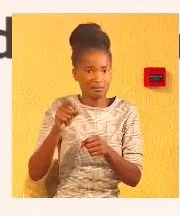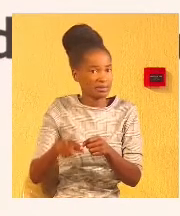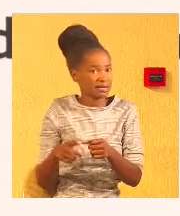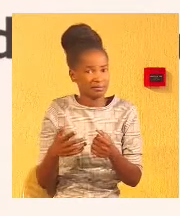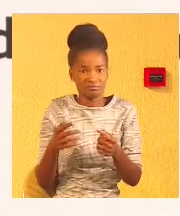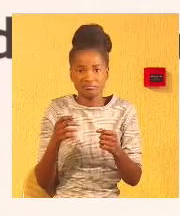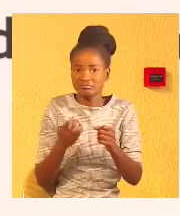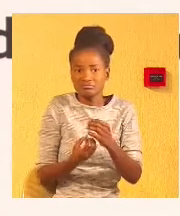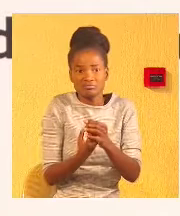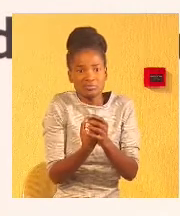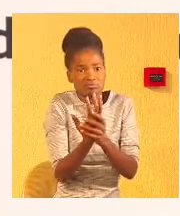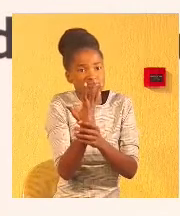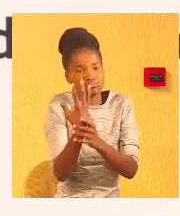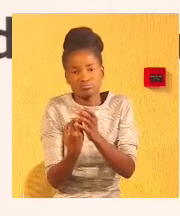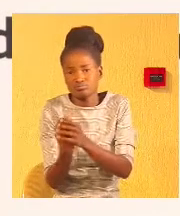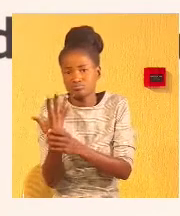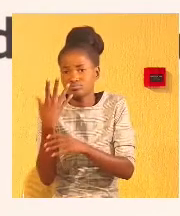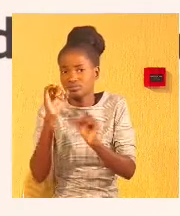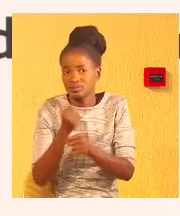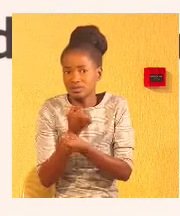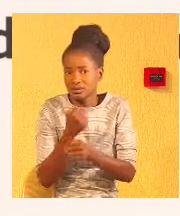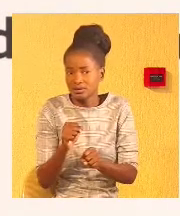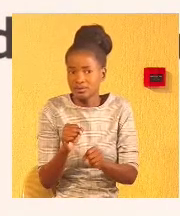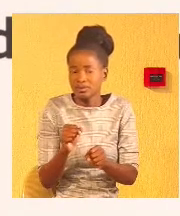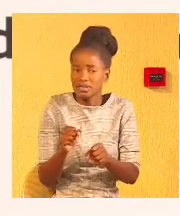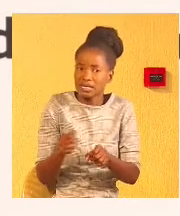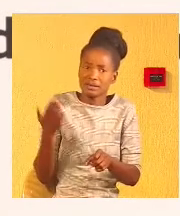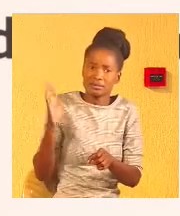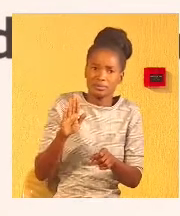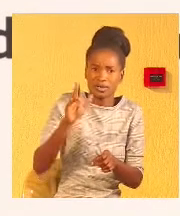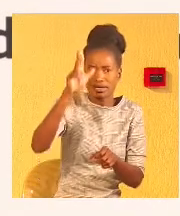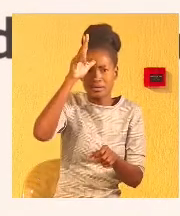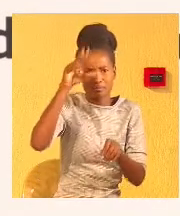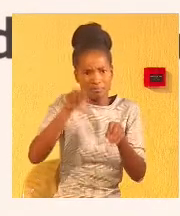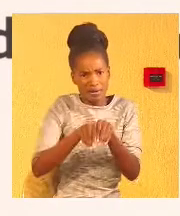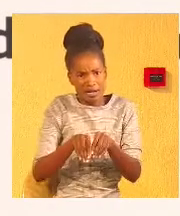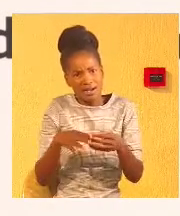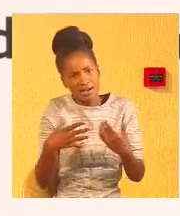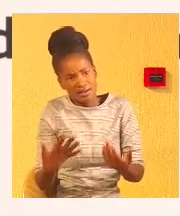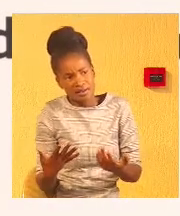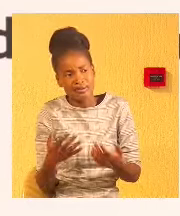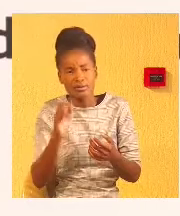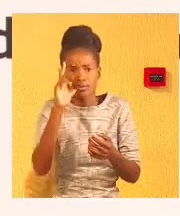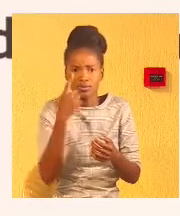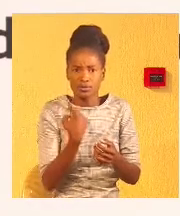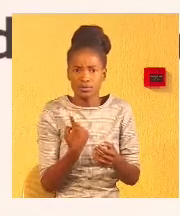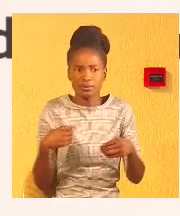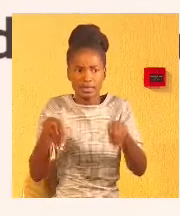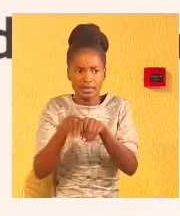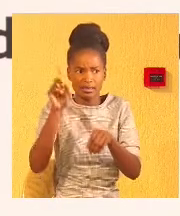disaster or by a man-made disaster. In the sense that, first, they are starting from a